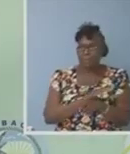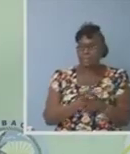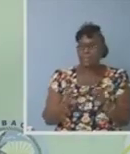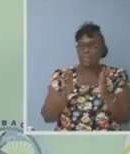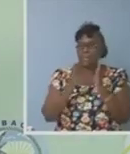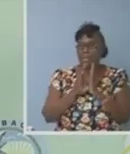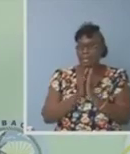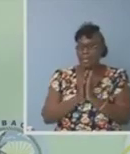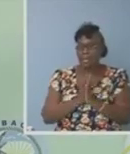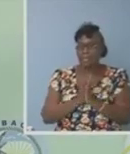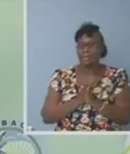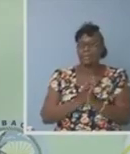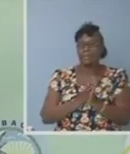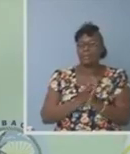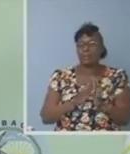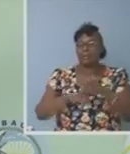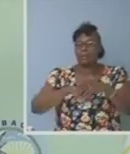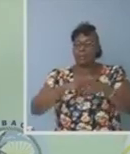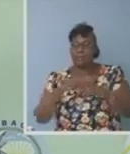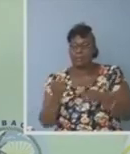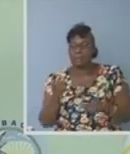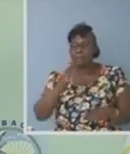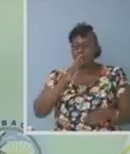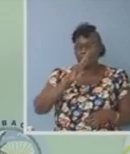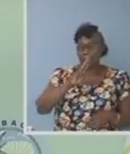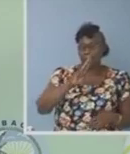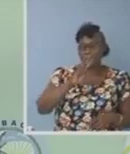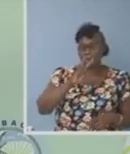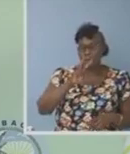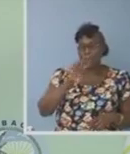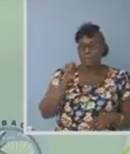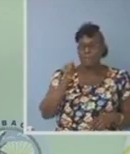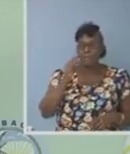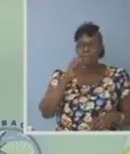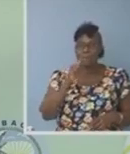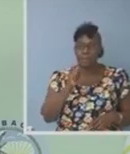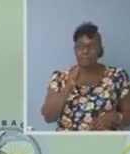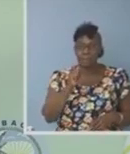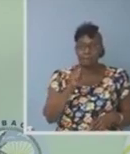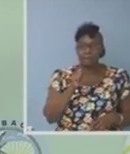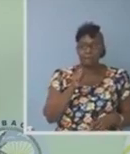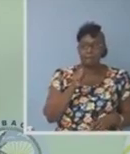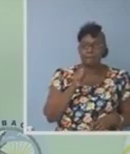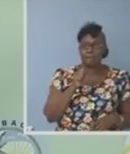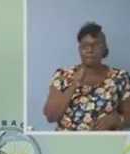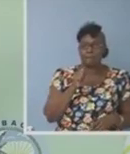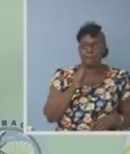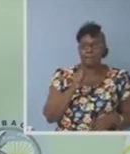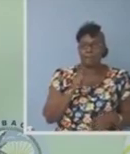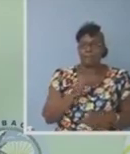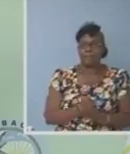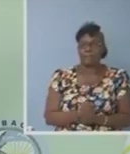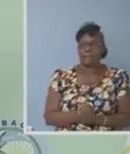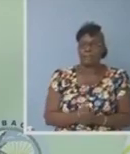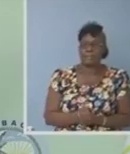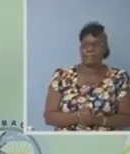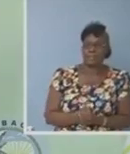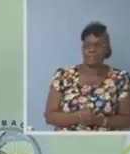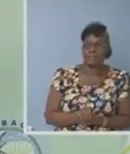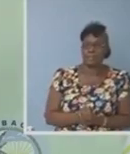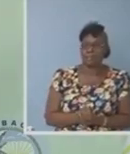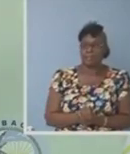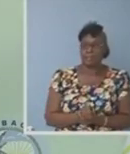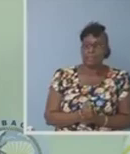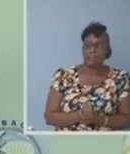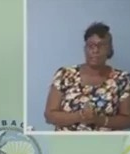VAT refunds, and this is something that the government will be implementing in short order. In the